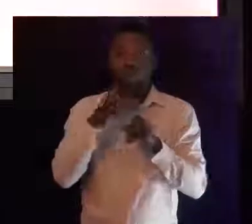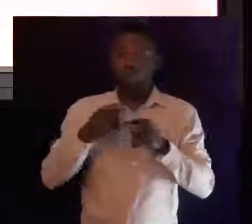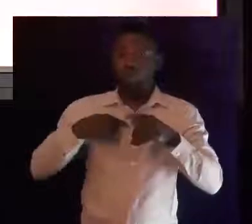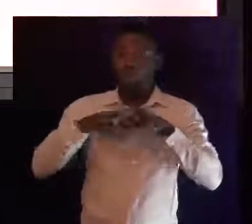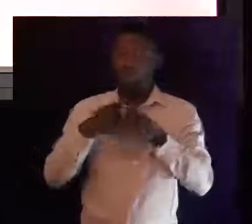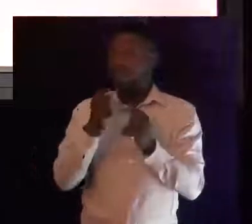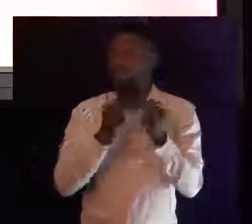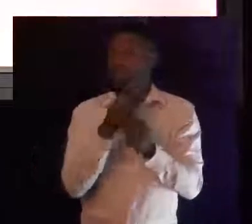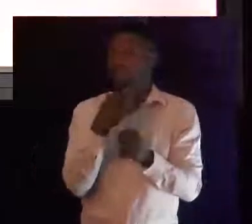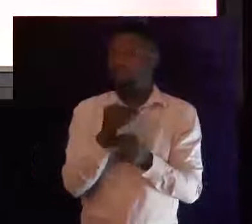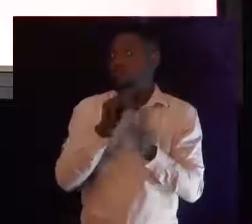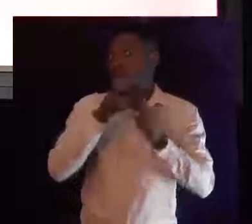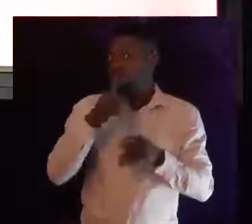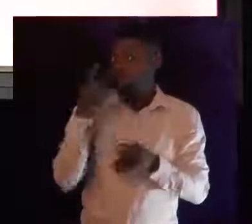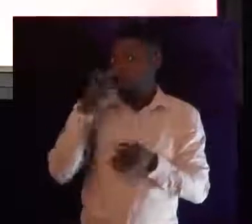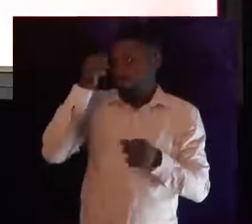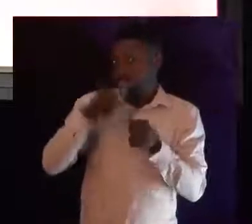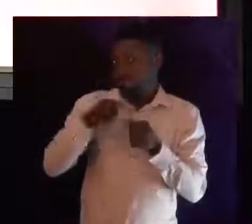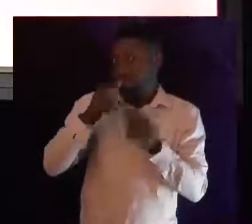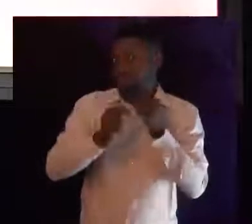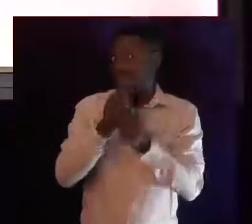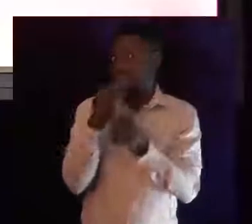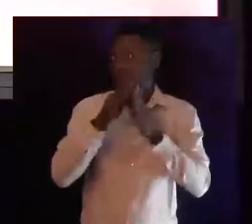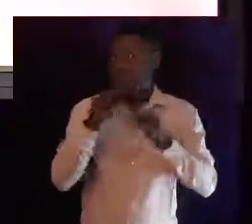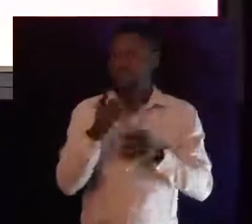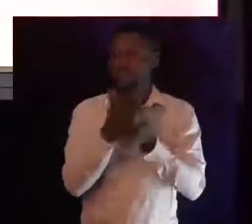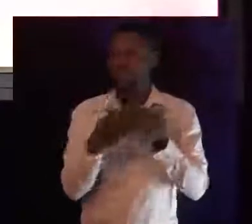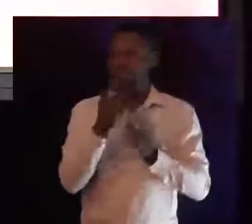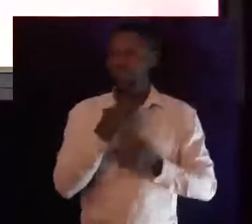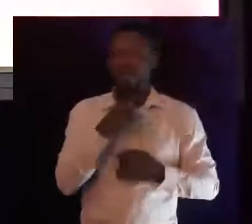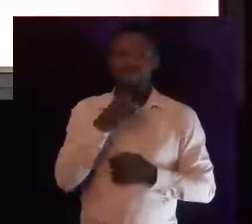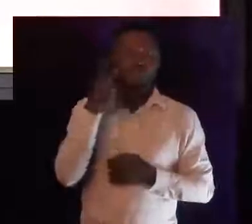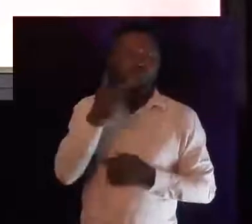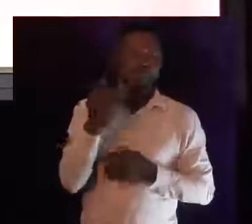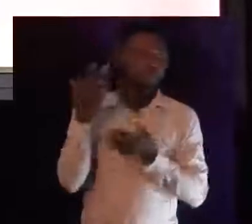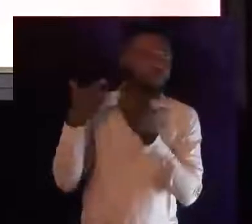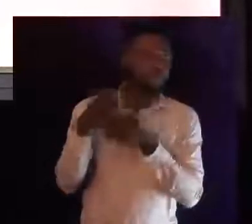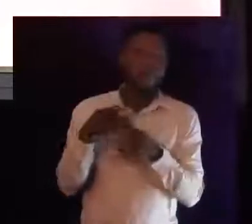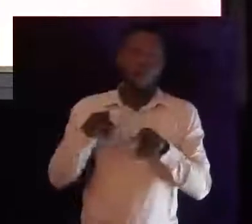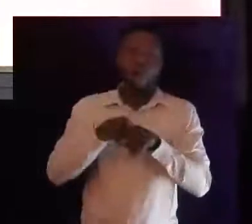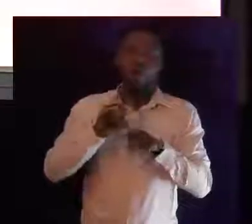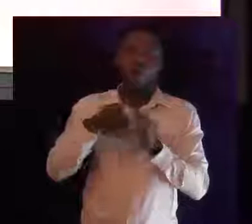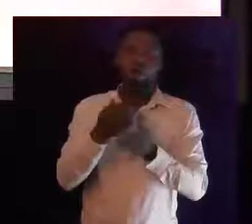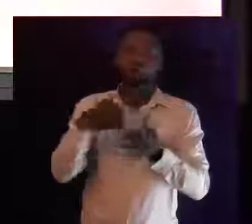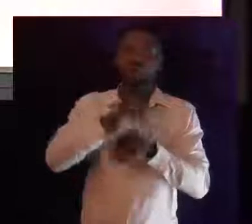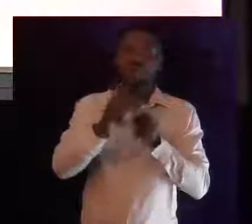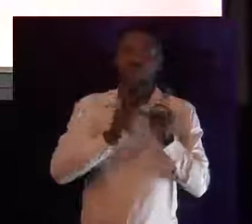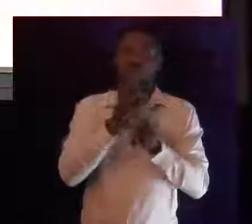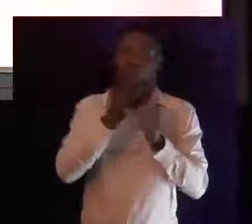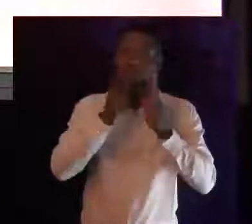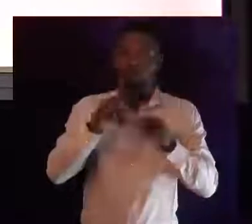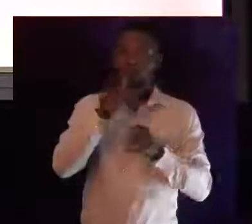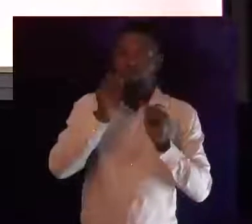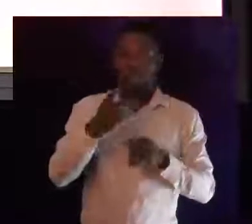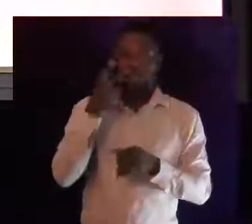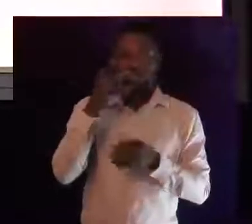when we started types of houses, you saw different kinds of houses. Some you have not seen before. So all those kind of